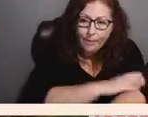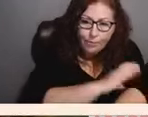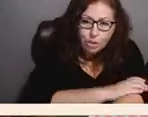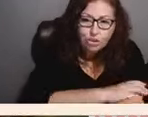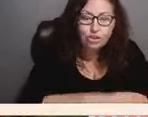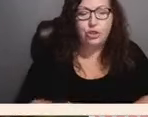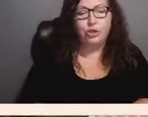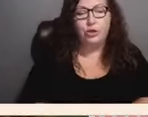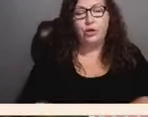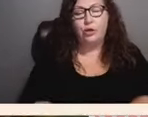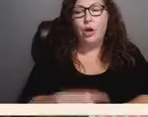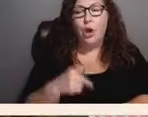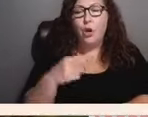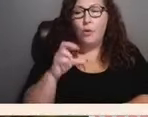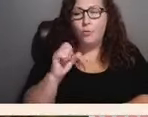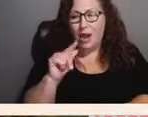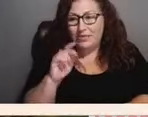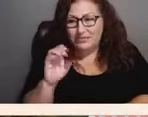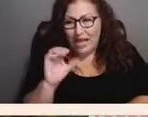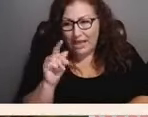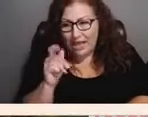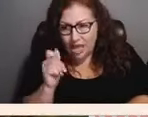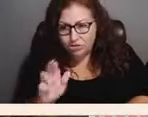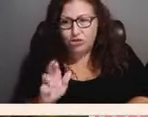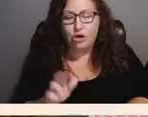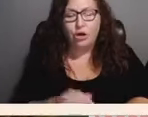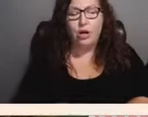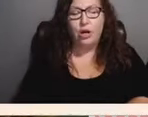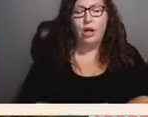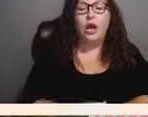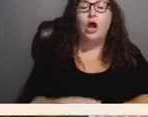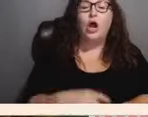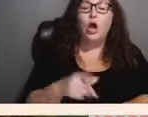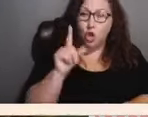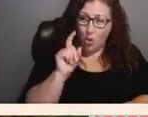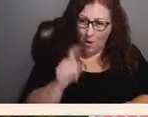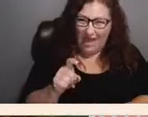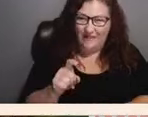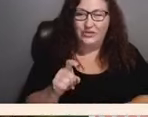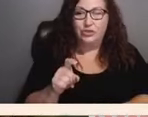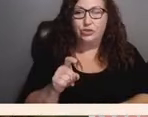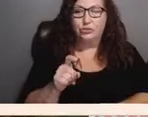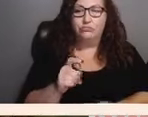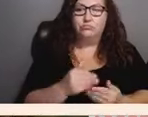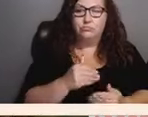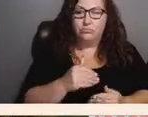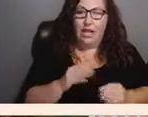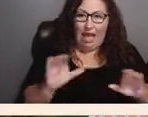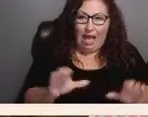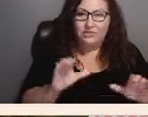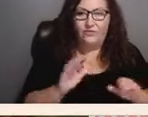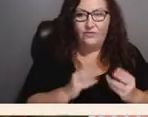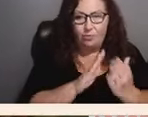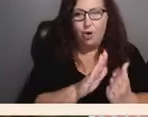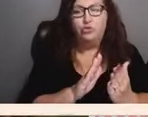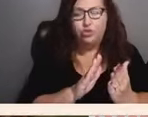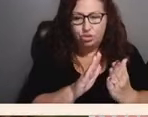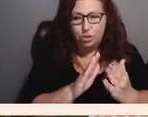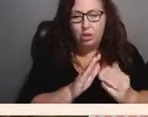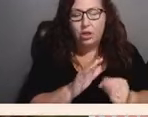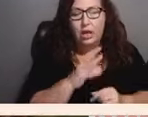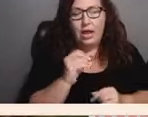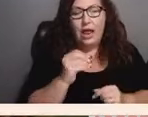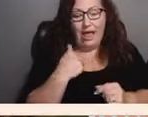prostate cancer is a big issue. You have to take a proactive approach and having a very